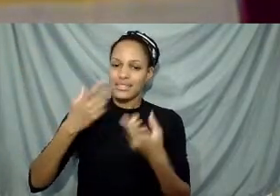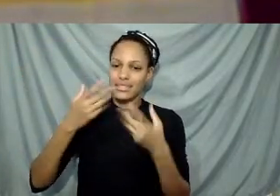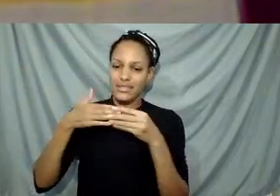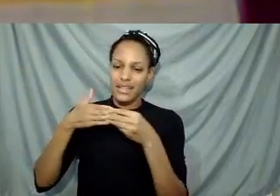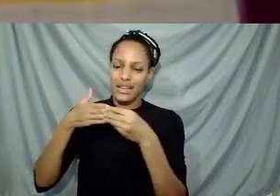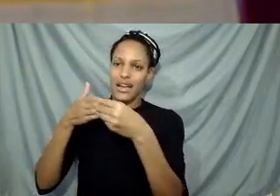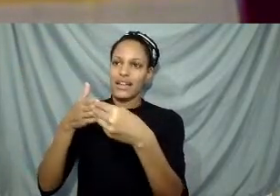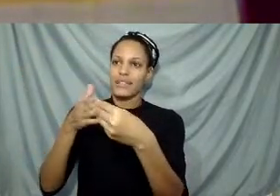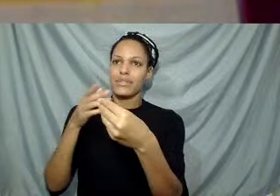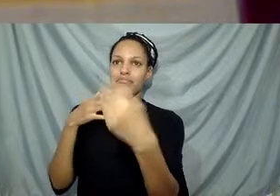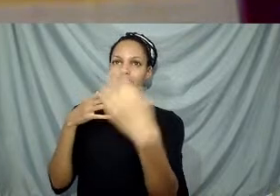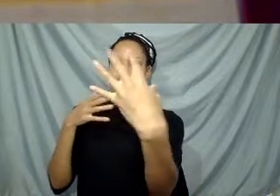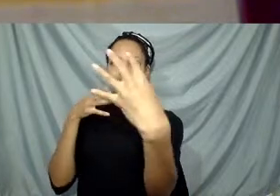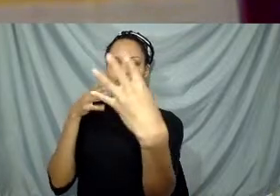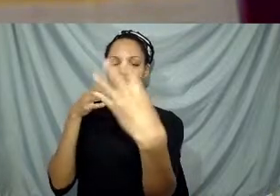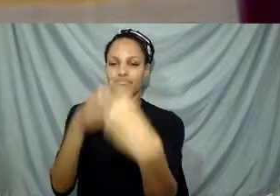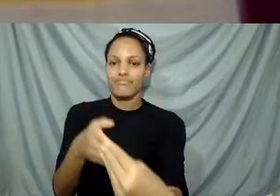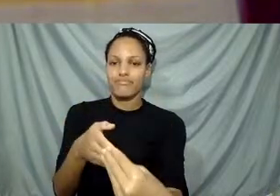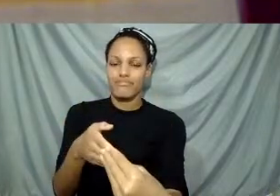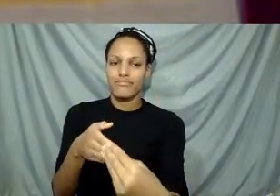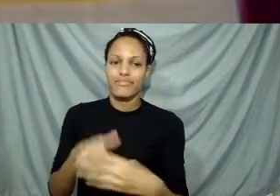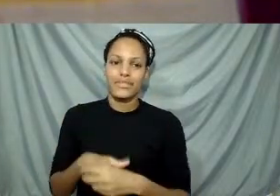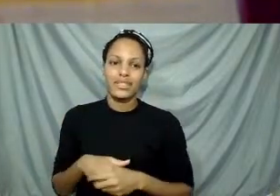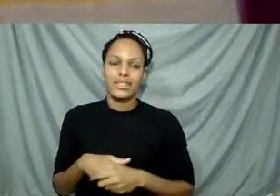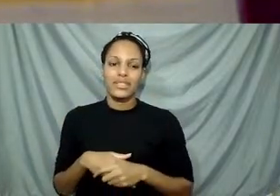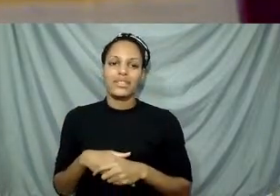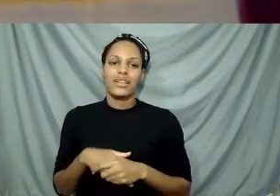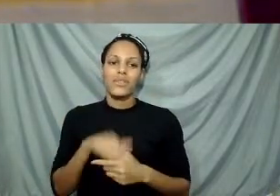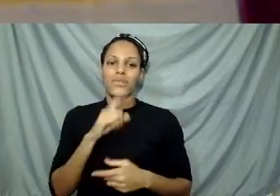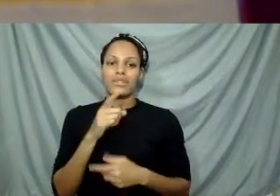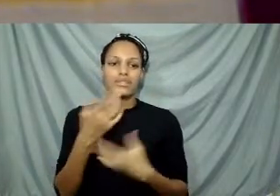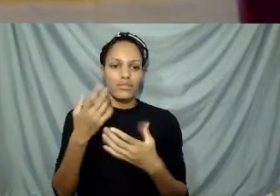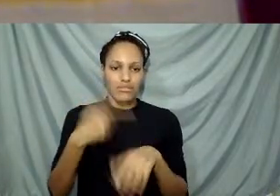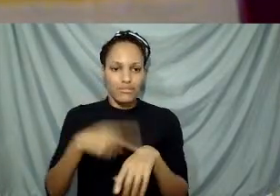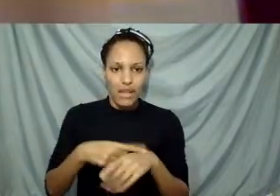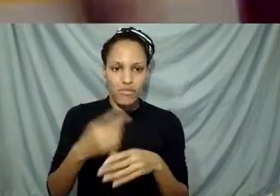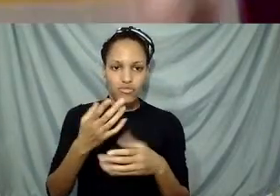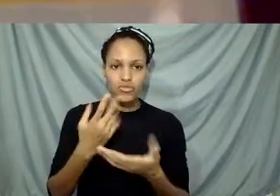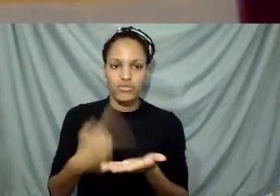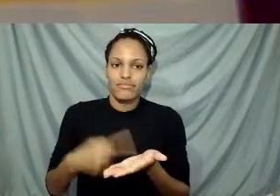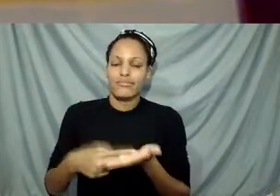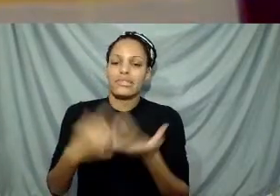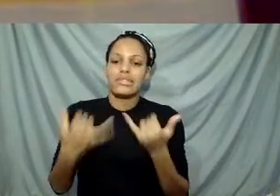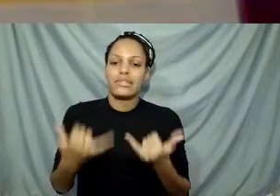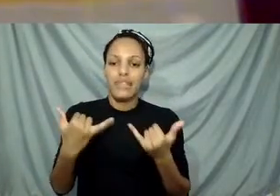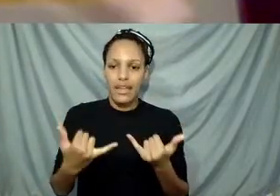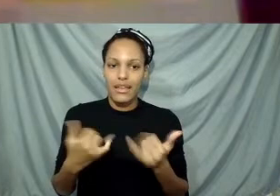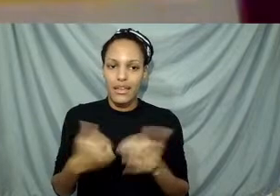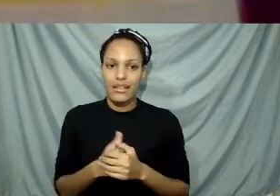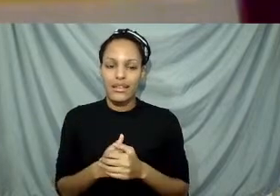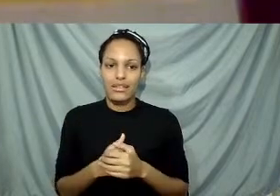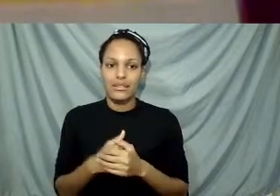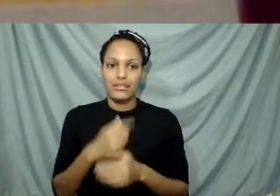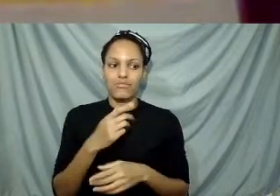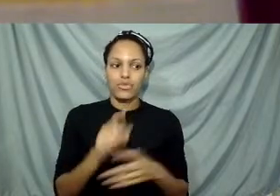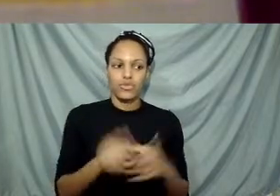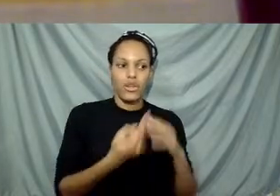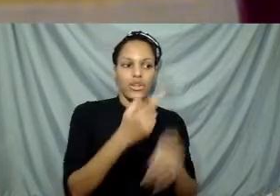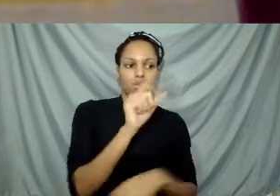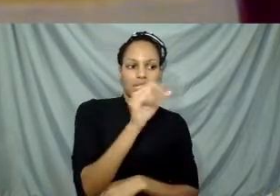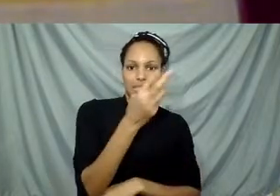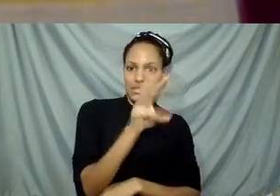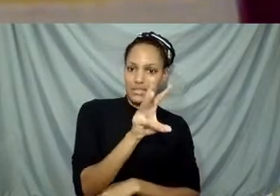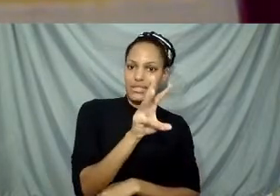circle back and talk about Time to Talk today, right? So that was something that I did in 2016. What does Time to Talk mean